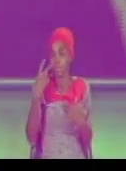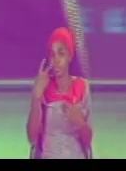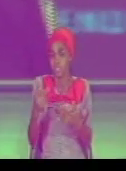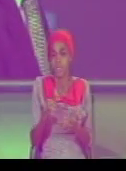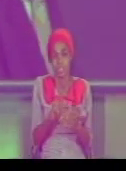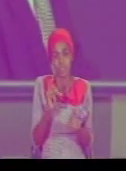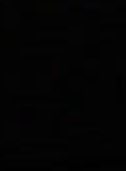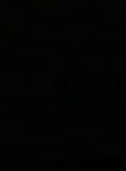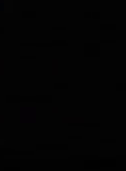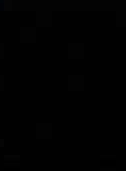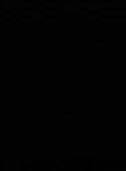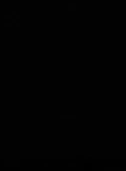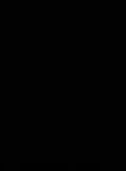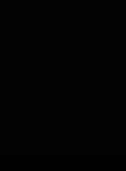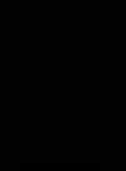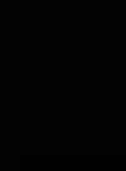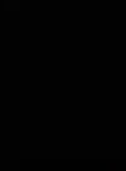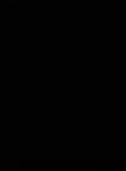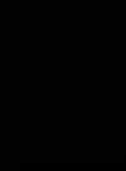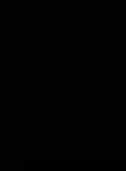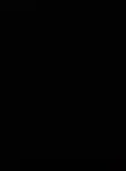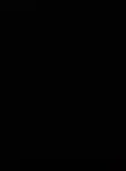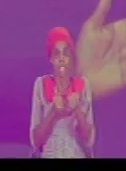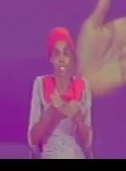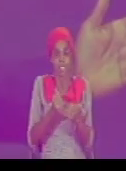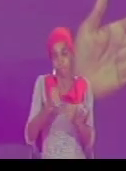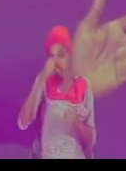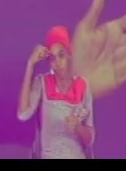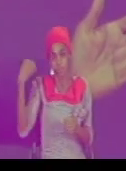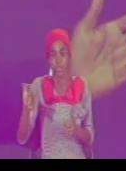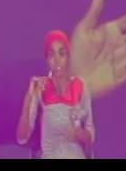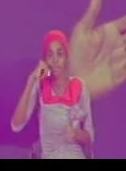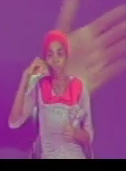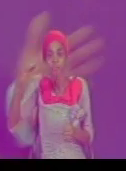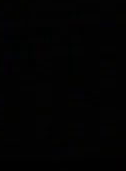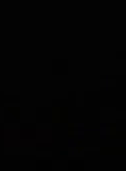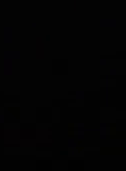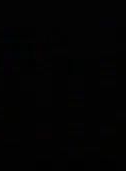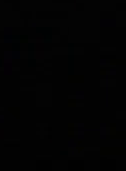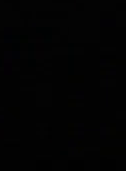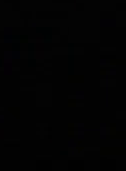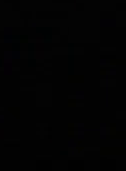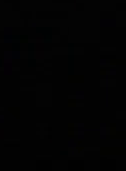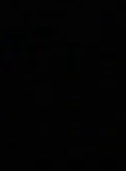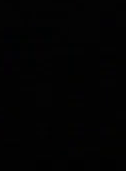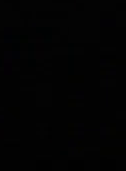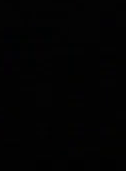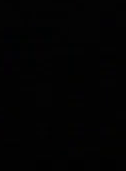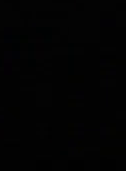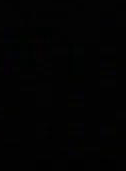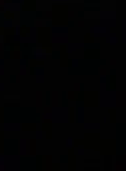people leading, you know, one this lady, and then the next